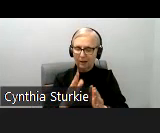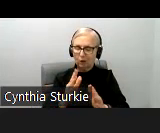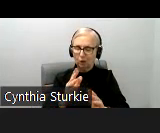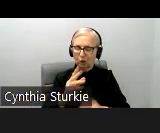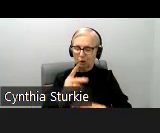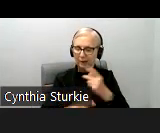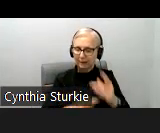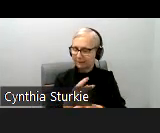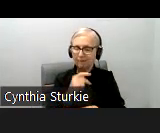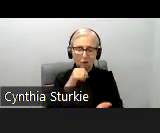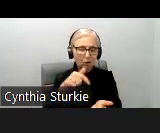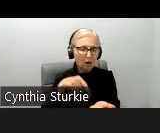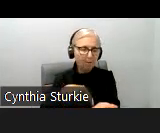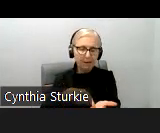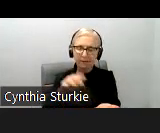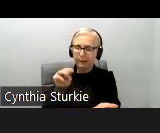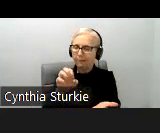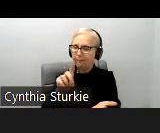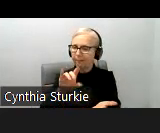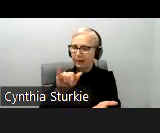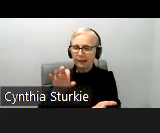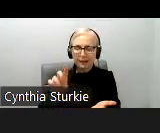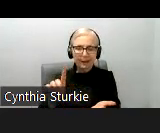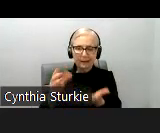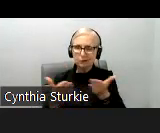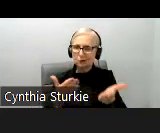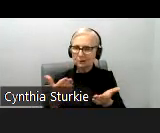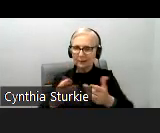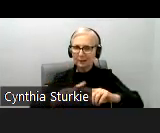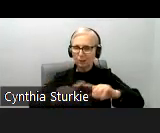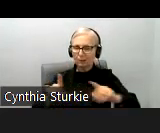billing Medicaid for these services, that could be a little more flexible.